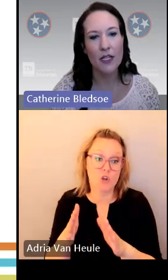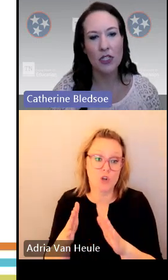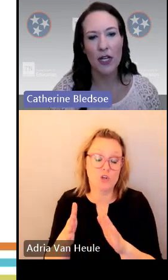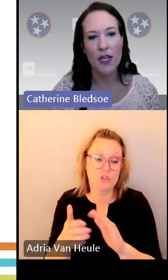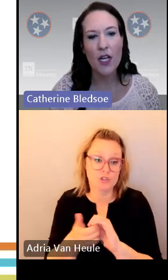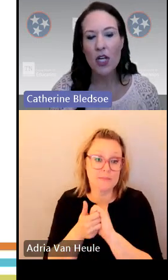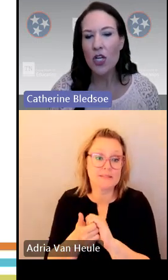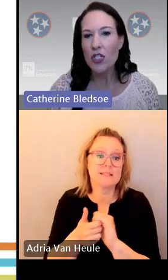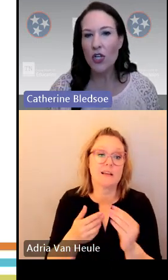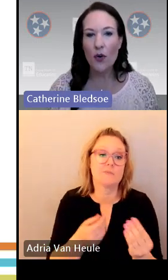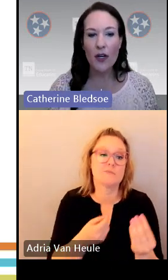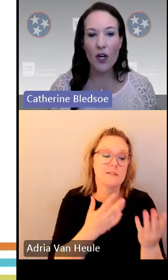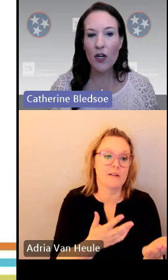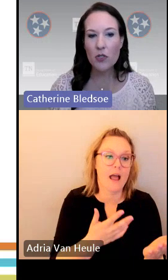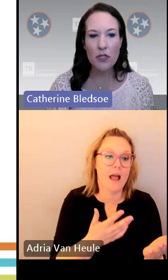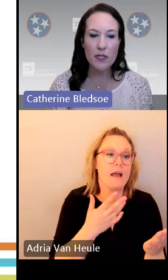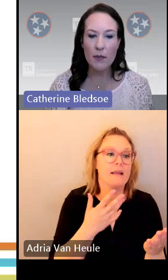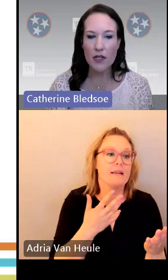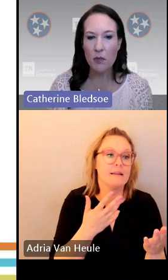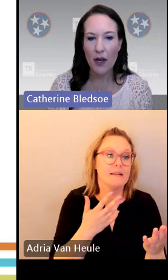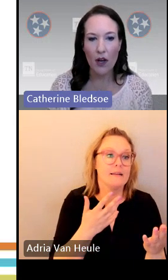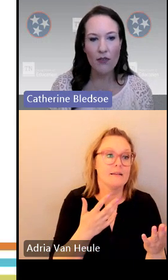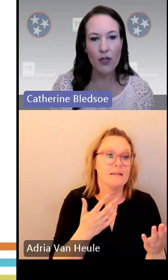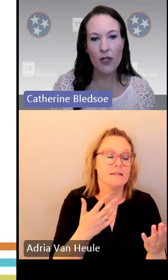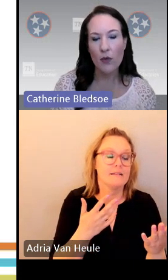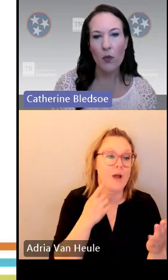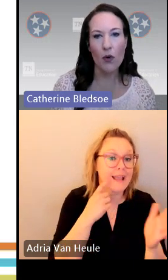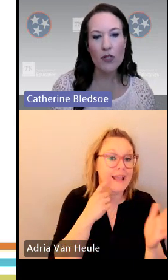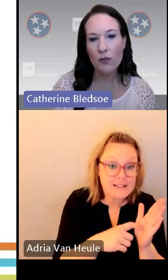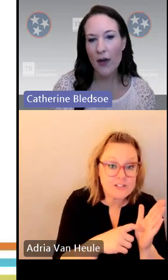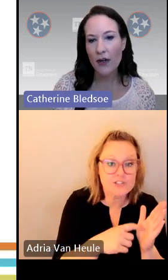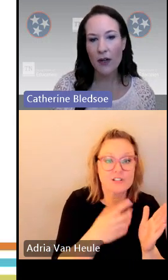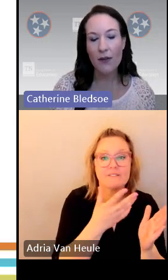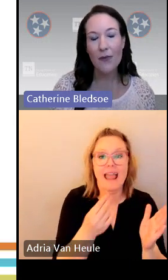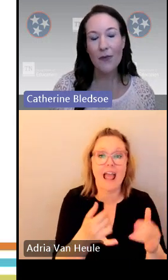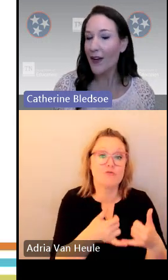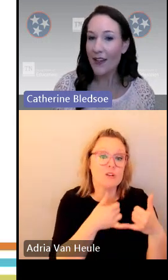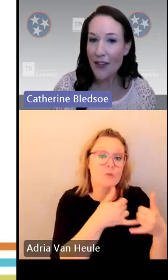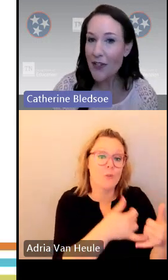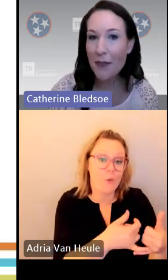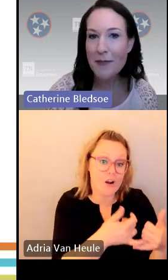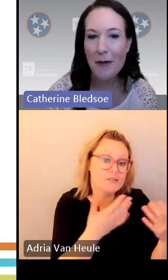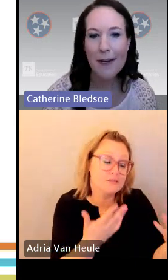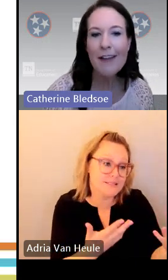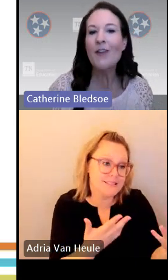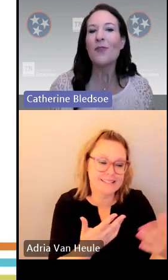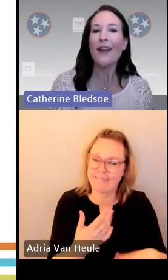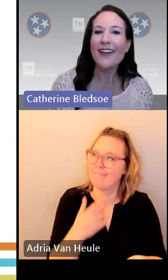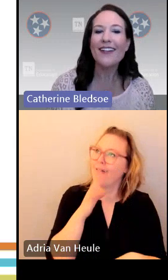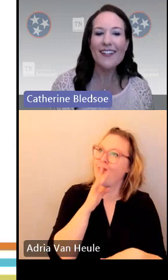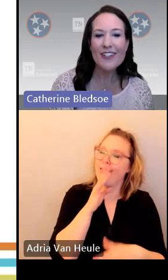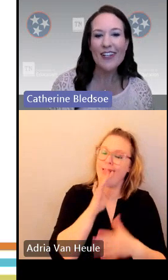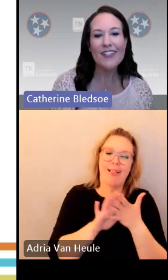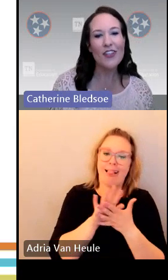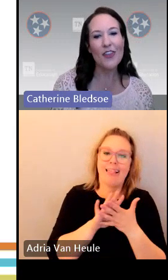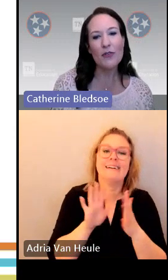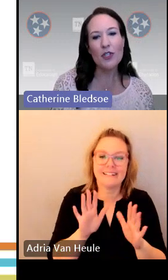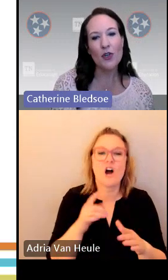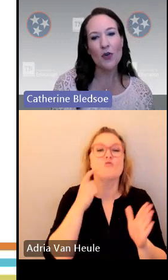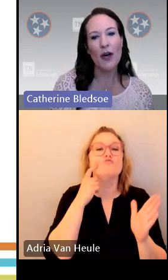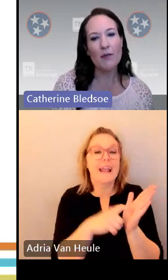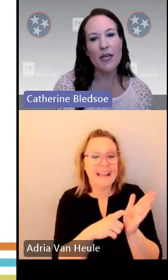and recognition. So encourage participation by offering rewards or I cannot talk this morning,